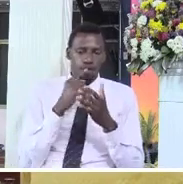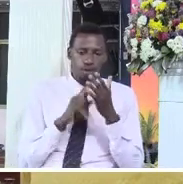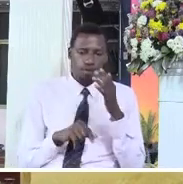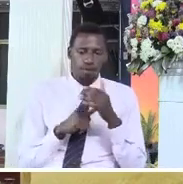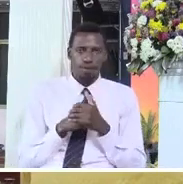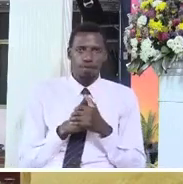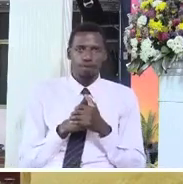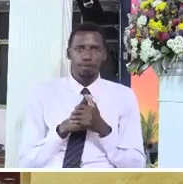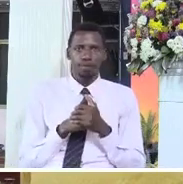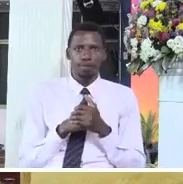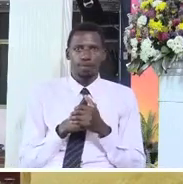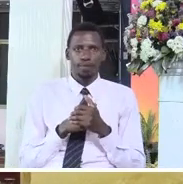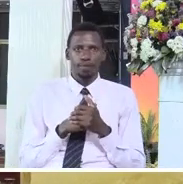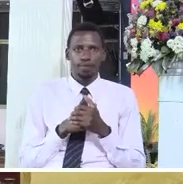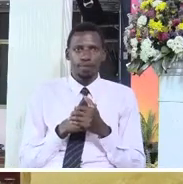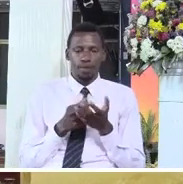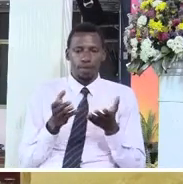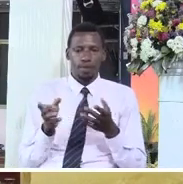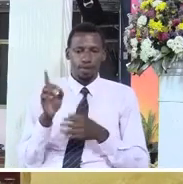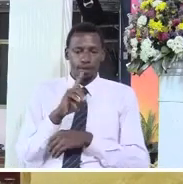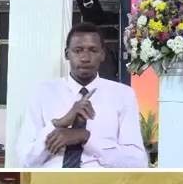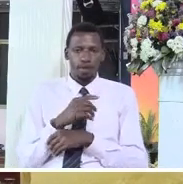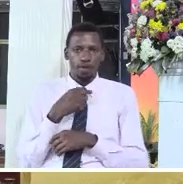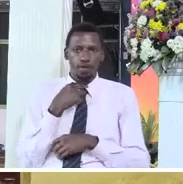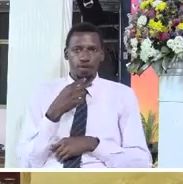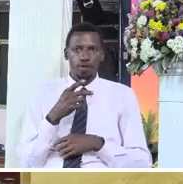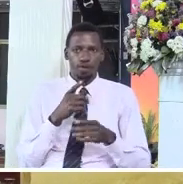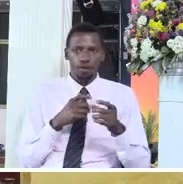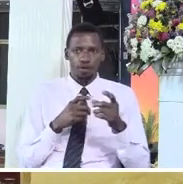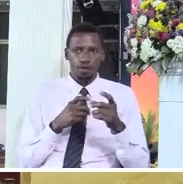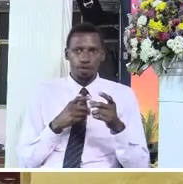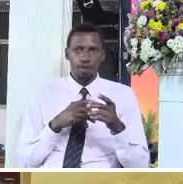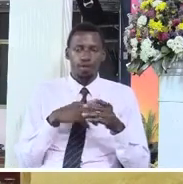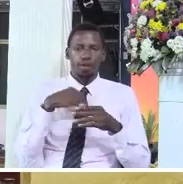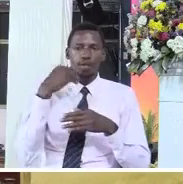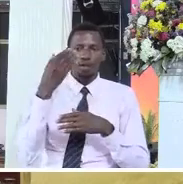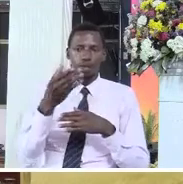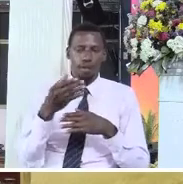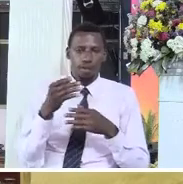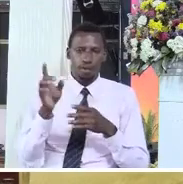long. This day, the noise of battle. The next day, the victor song.